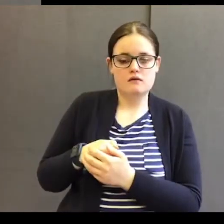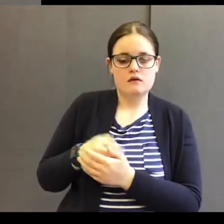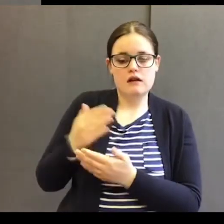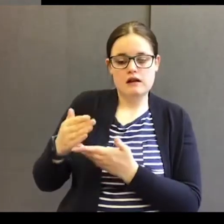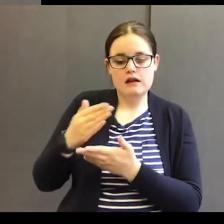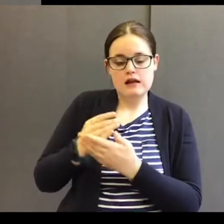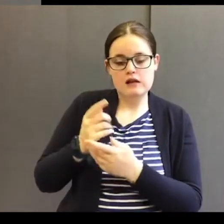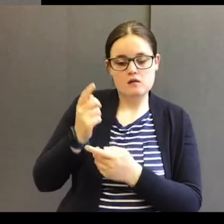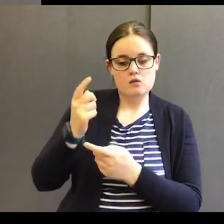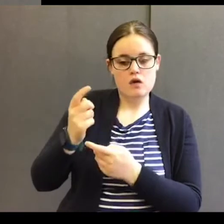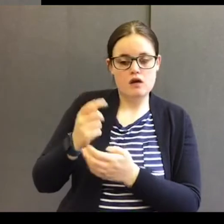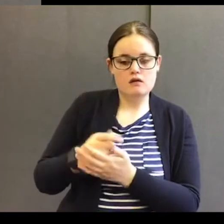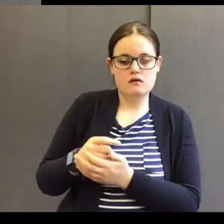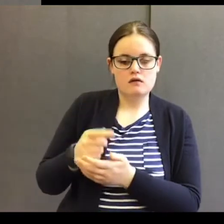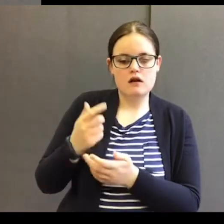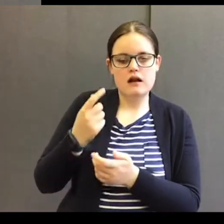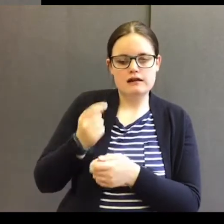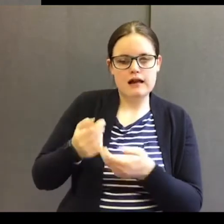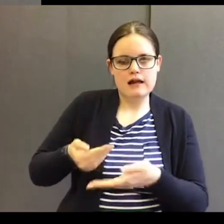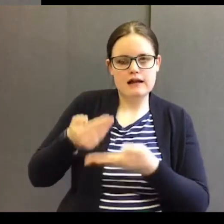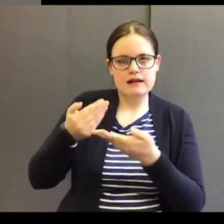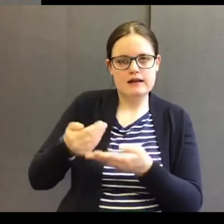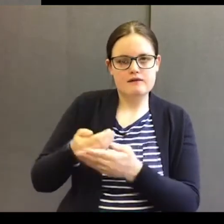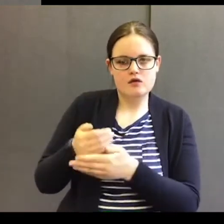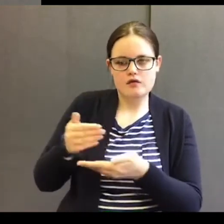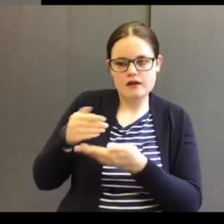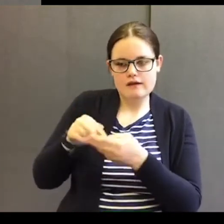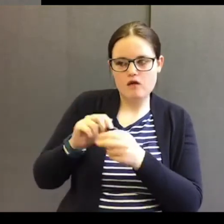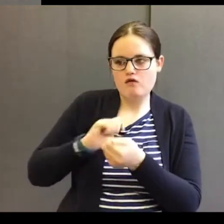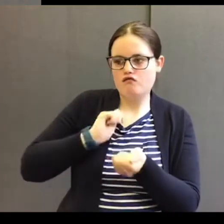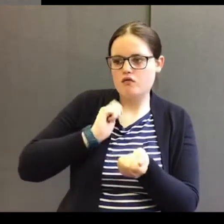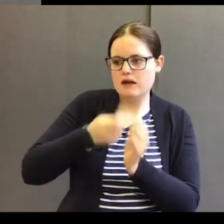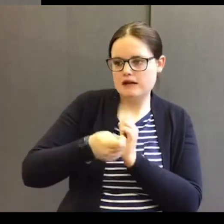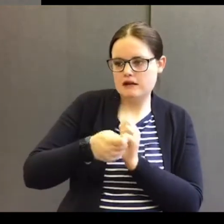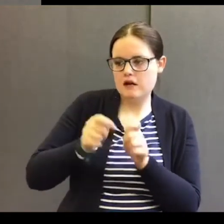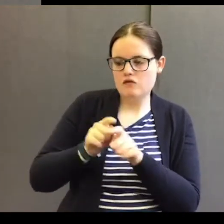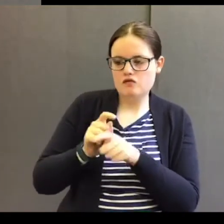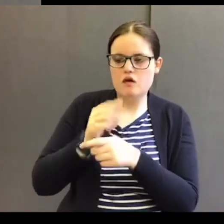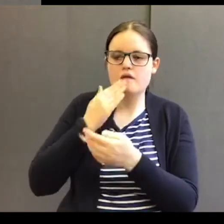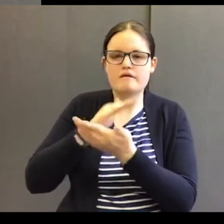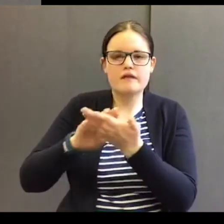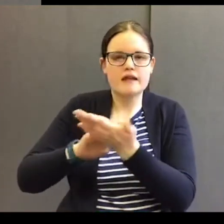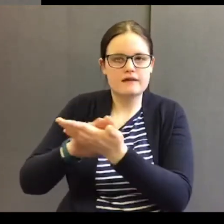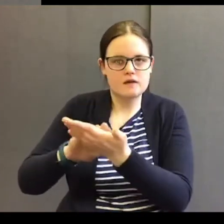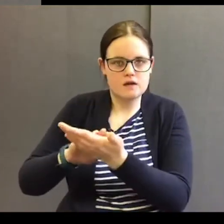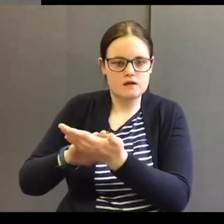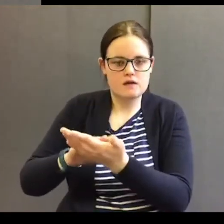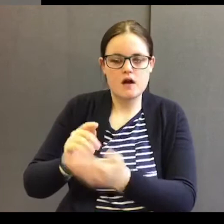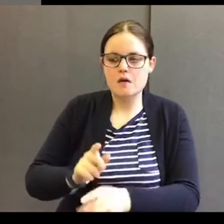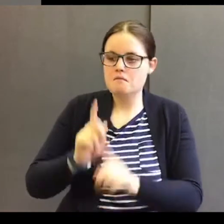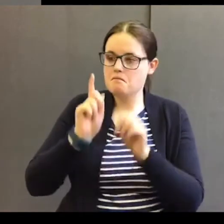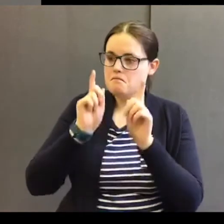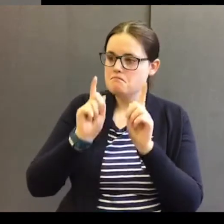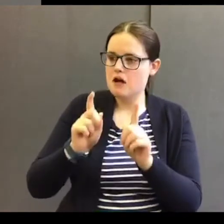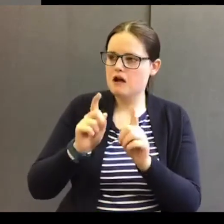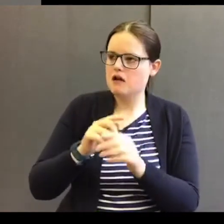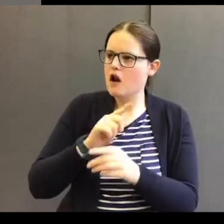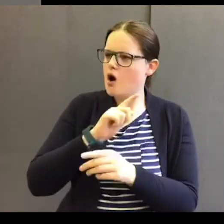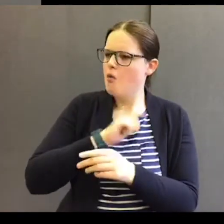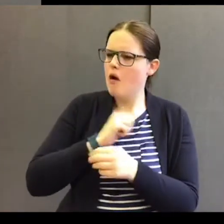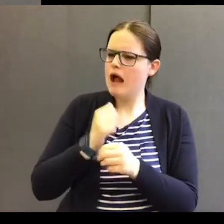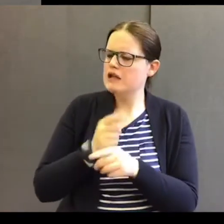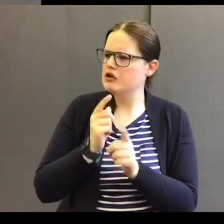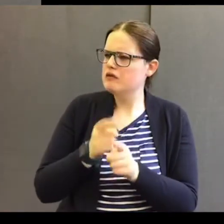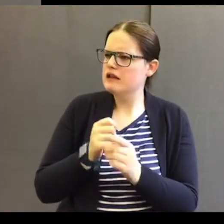prince, and he's the one that can give you the gift of repentance and forgiveness.